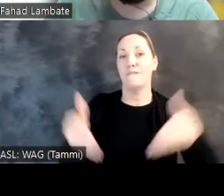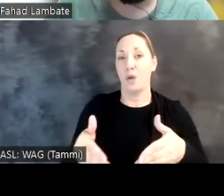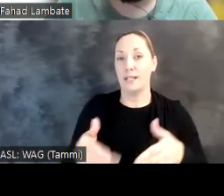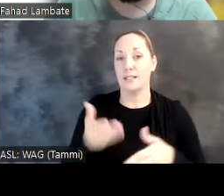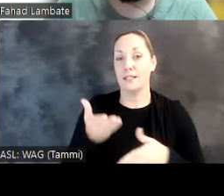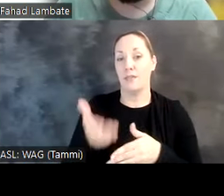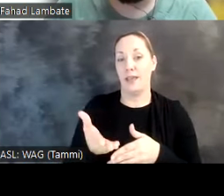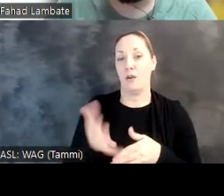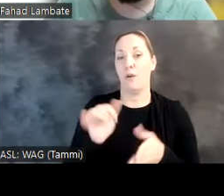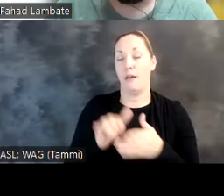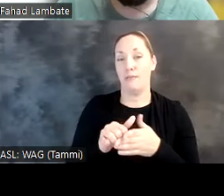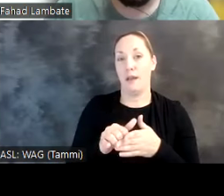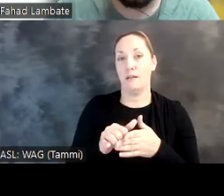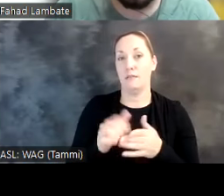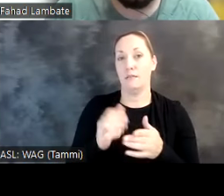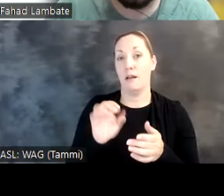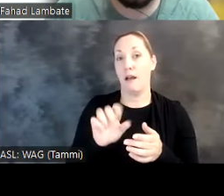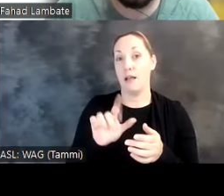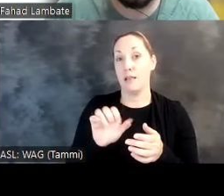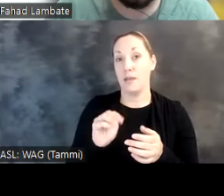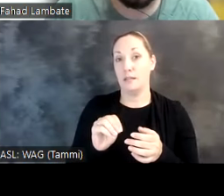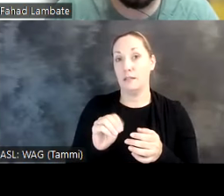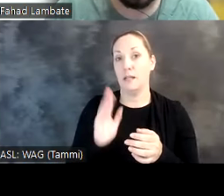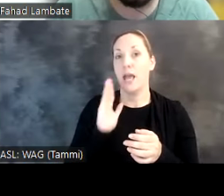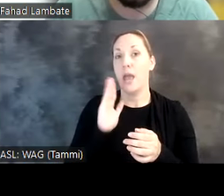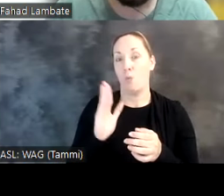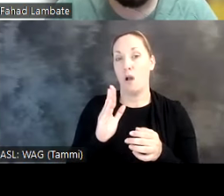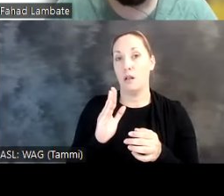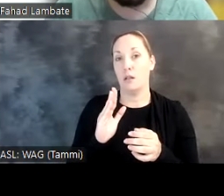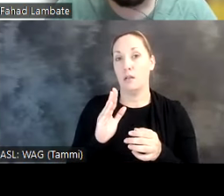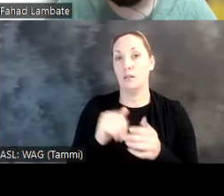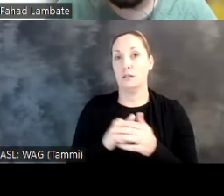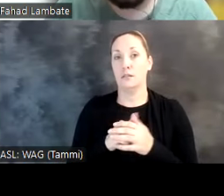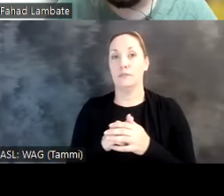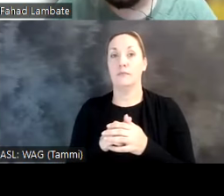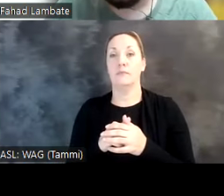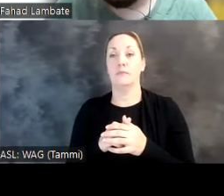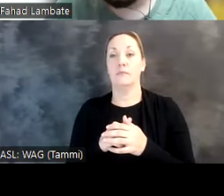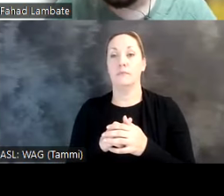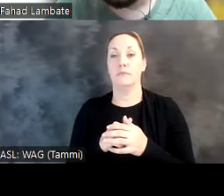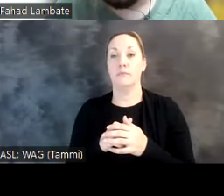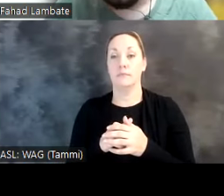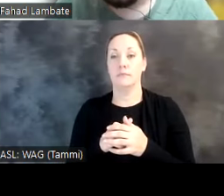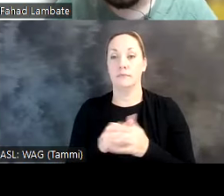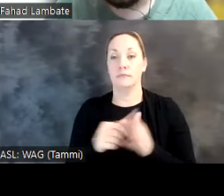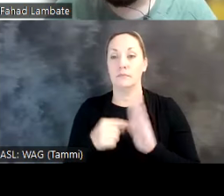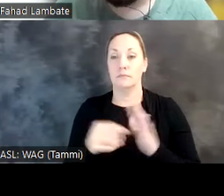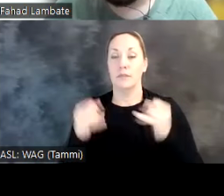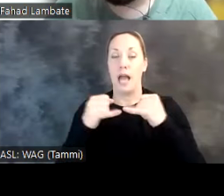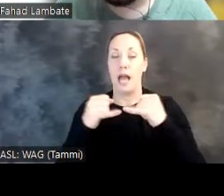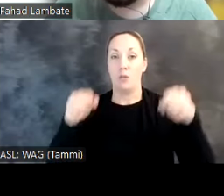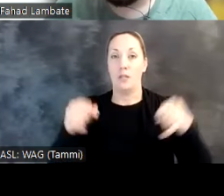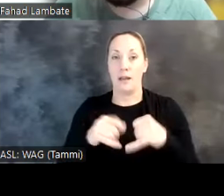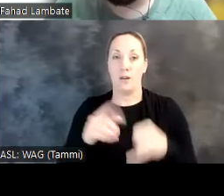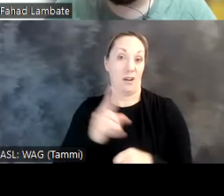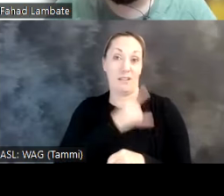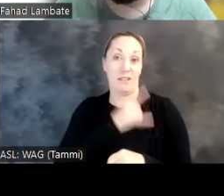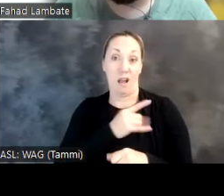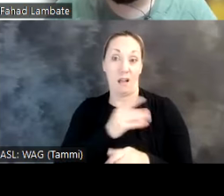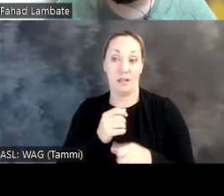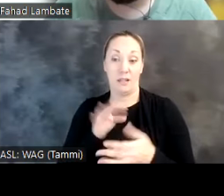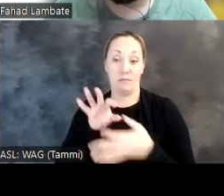on that particular element, it will the respective outline or any kind of styling that has been given